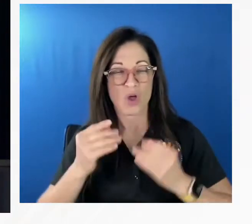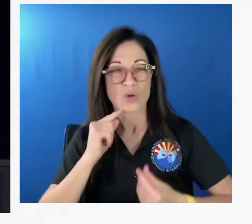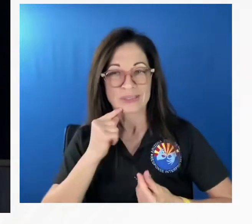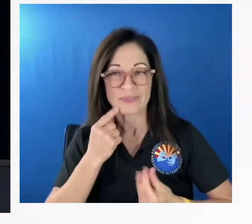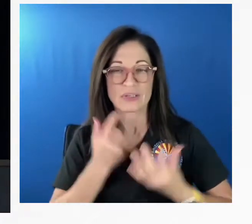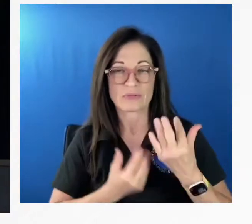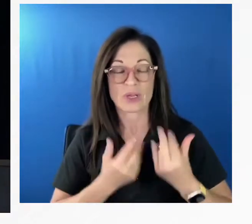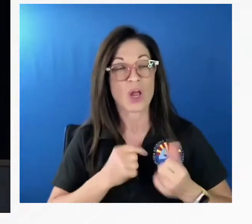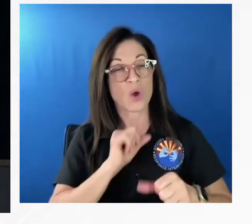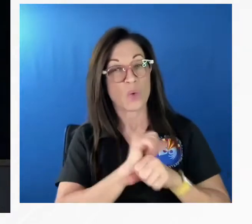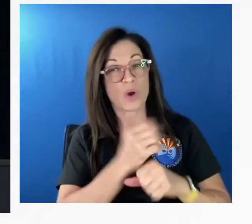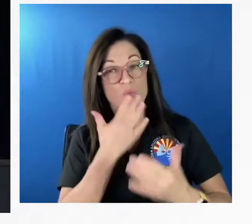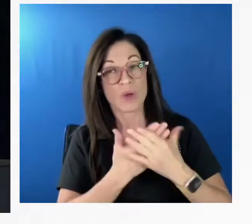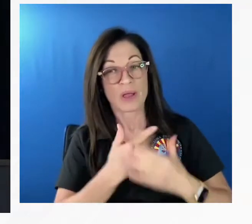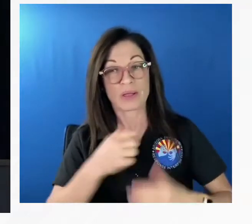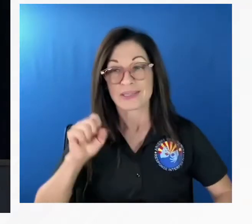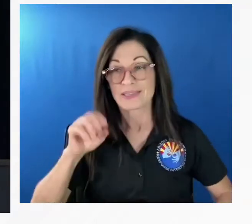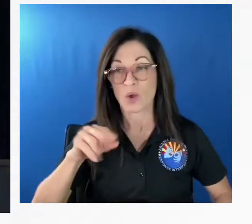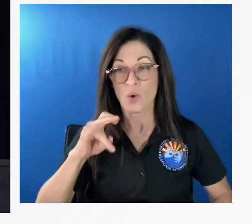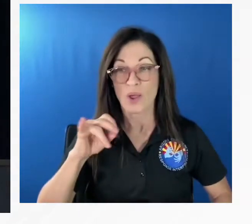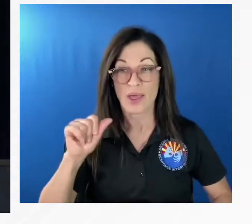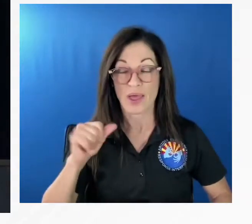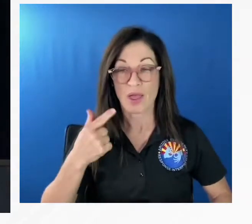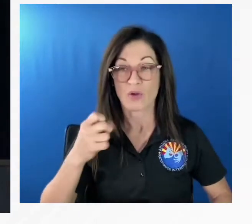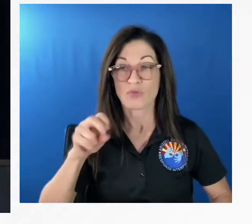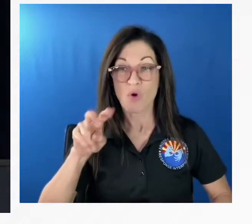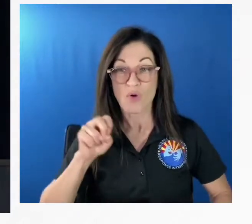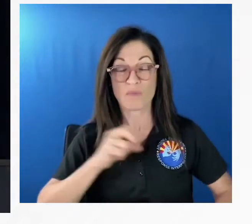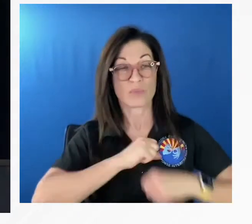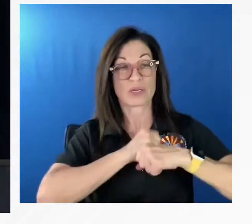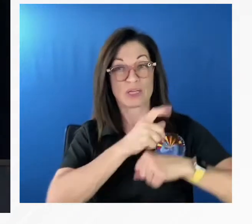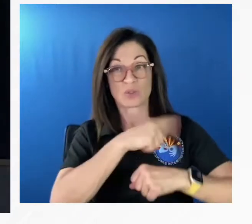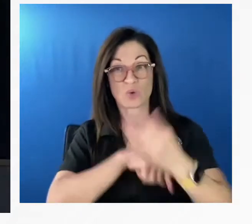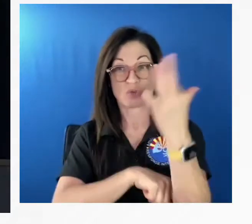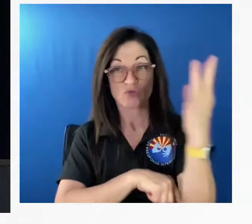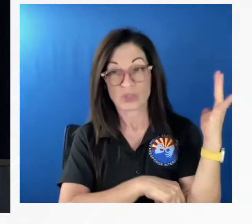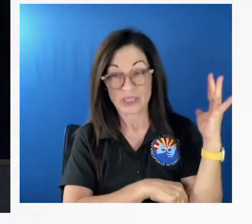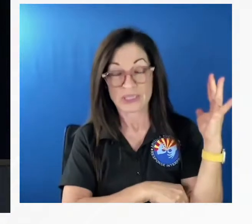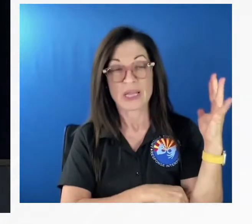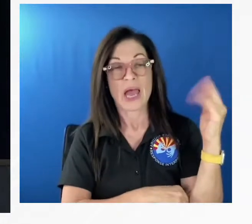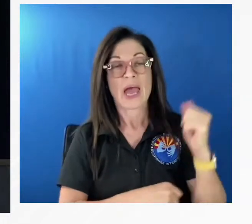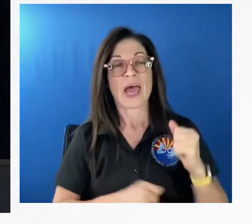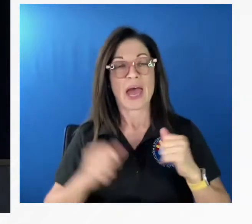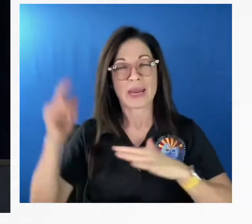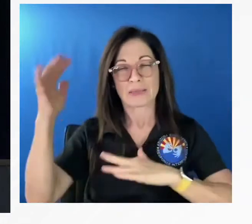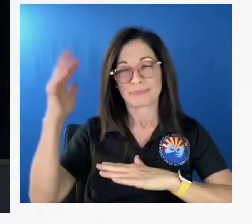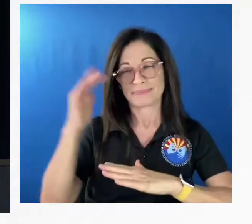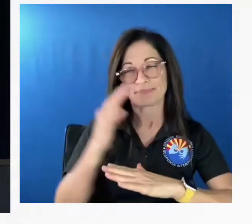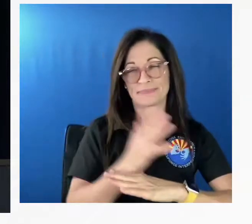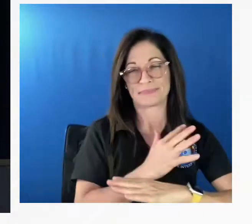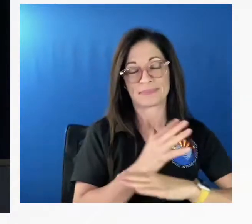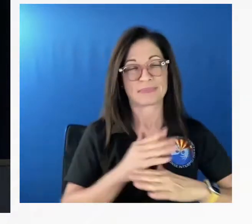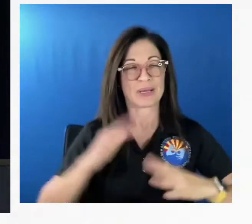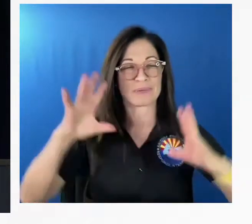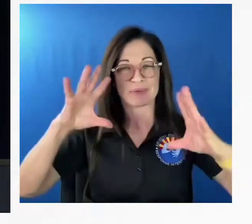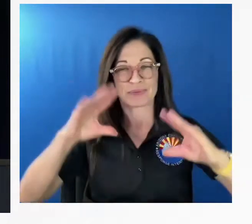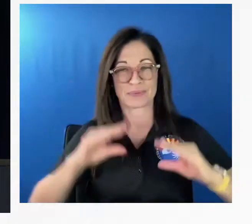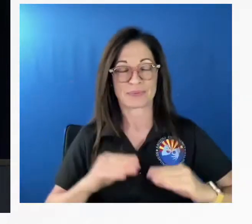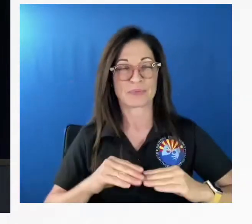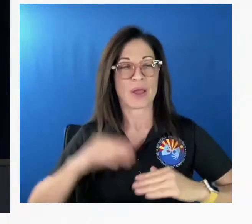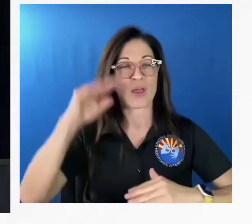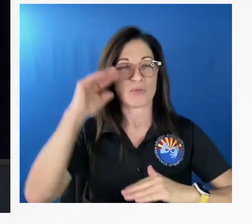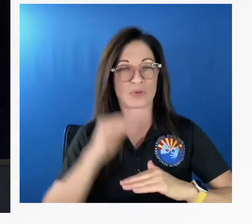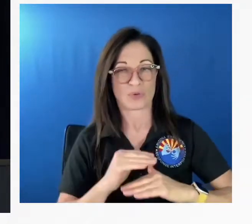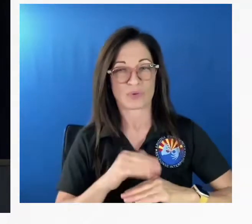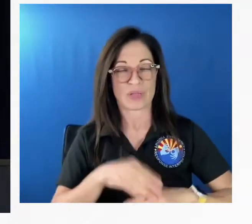sequoia groves to protect the trees, and that backed that down out of that area to make it a less impact on the resources